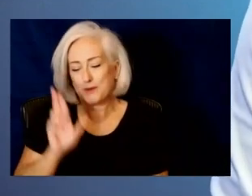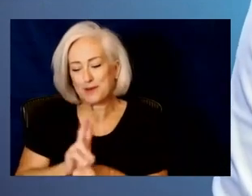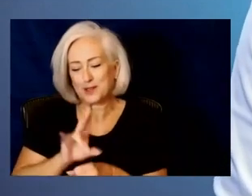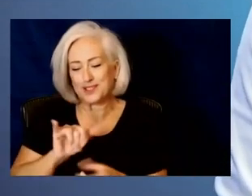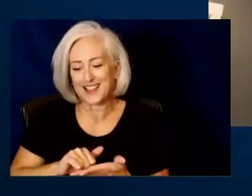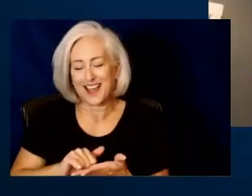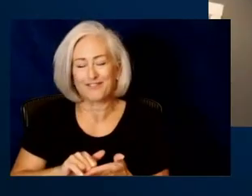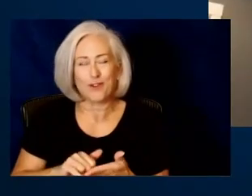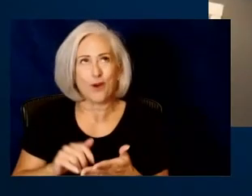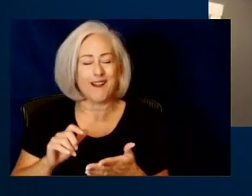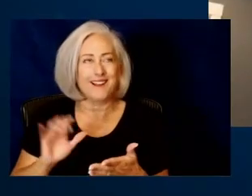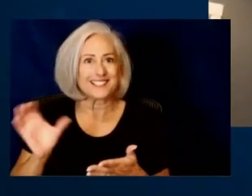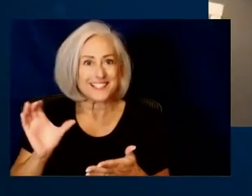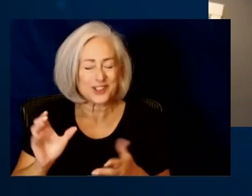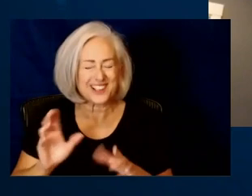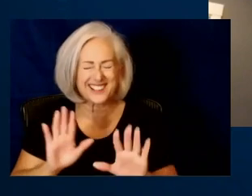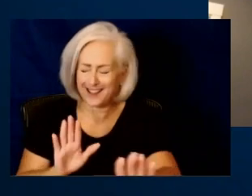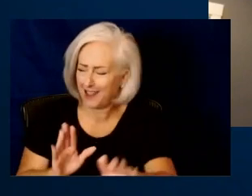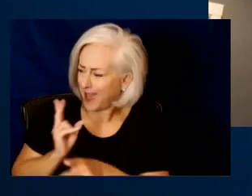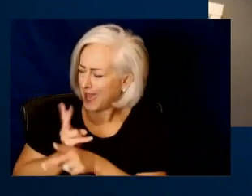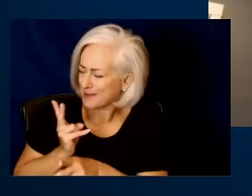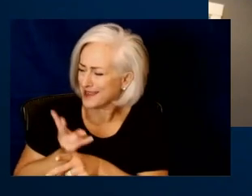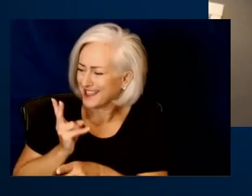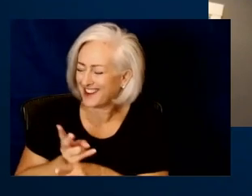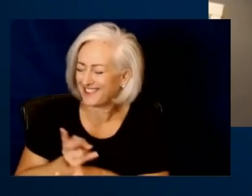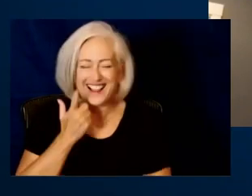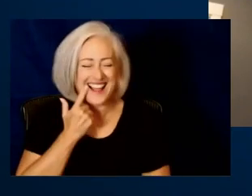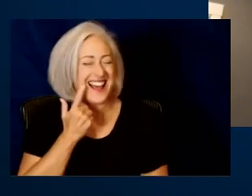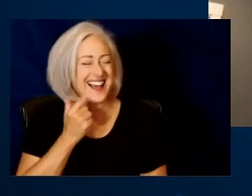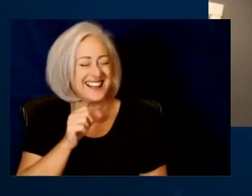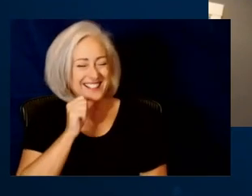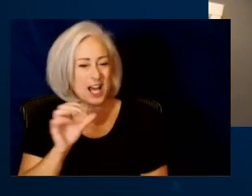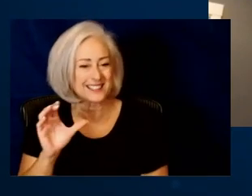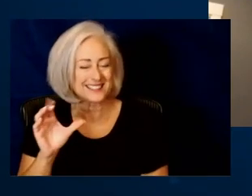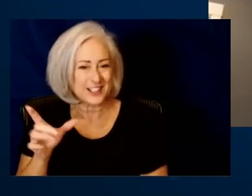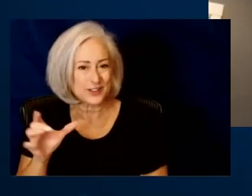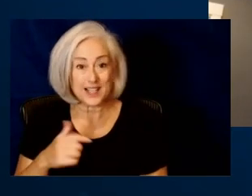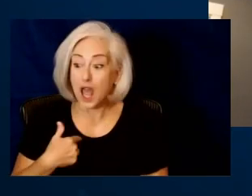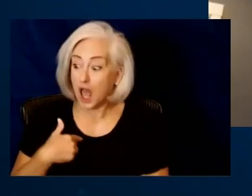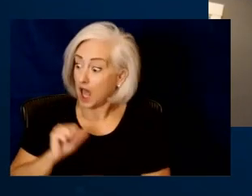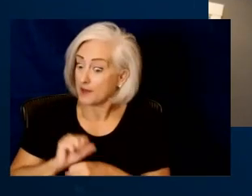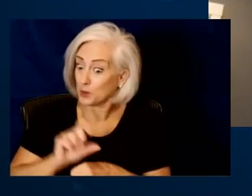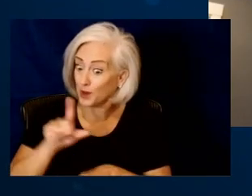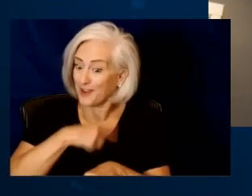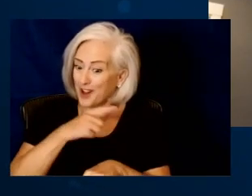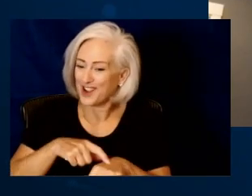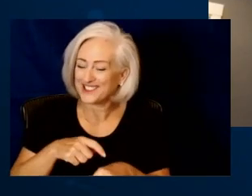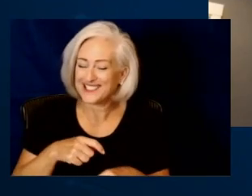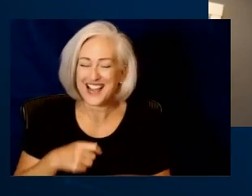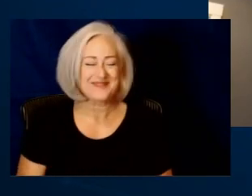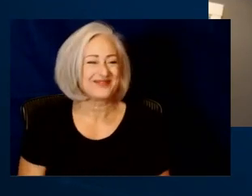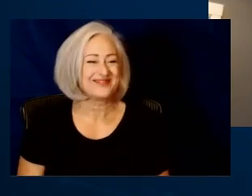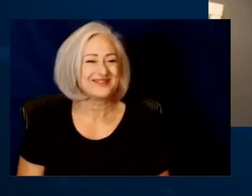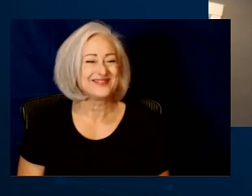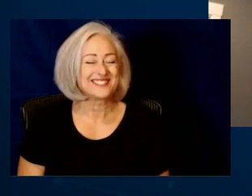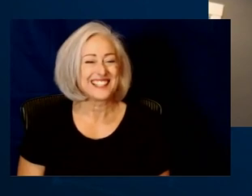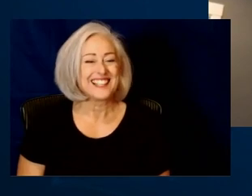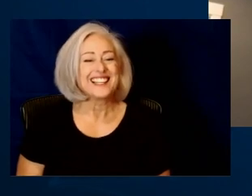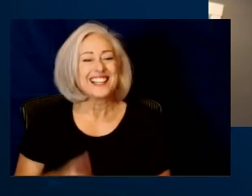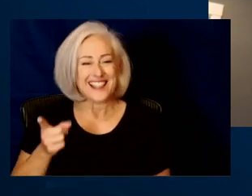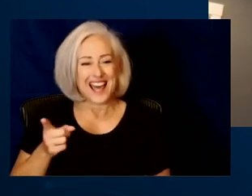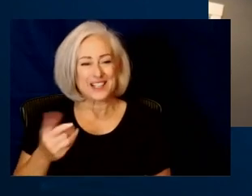decades at least. Be careful there, brother. I've been working for a long time. But, you know, this